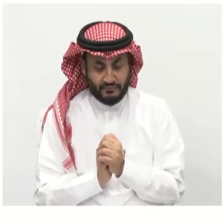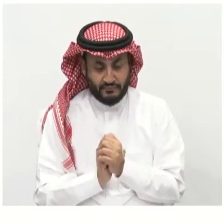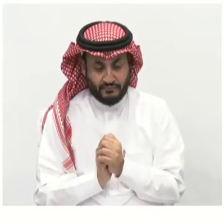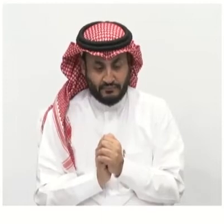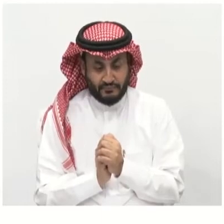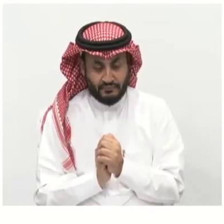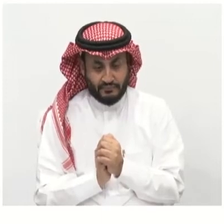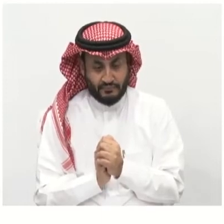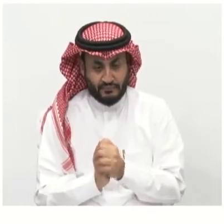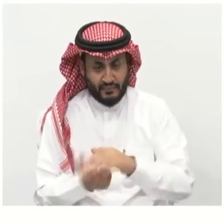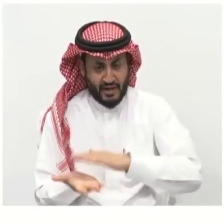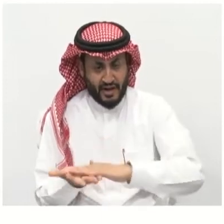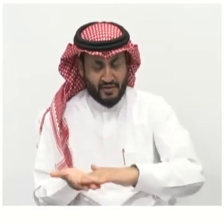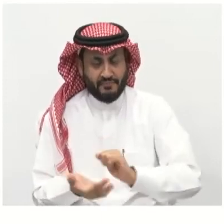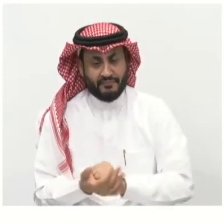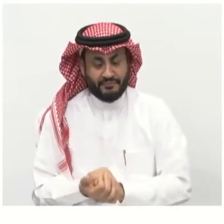ground.